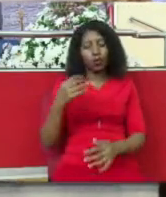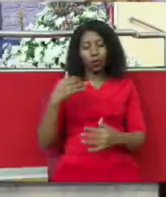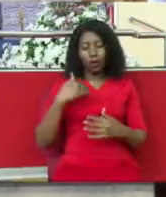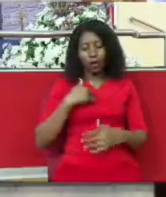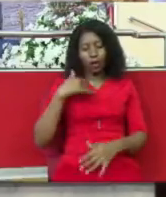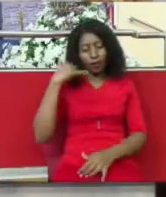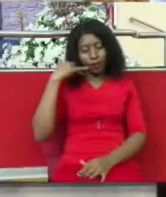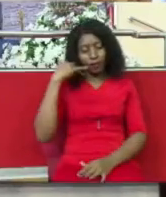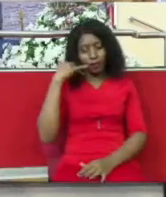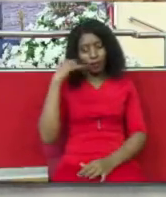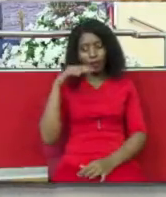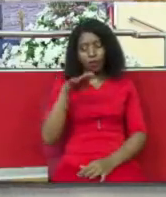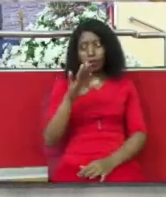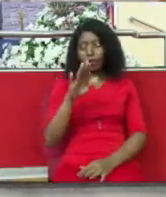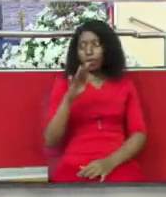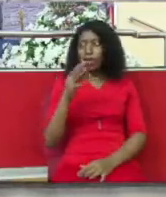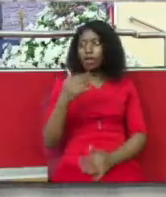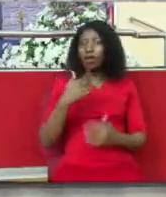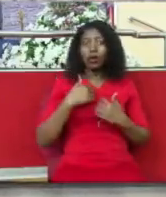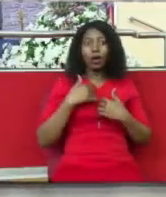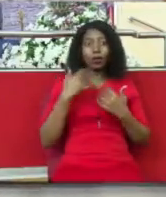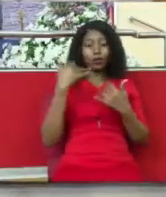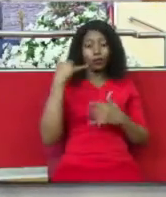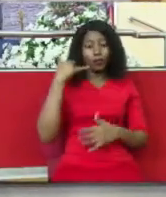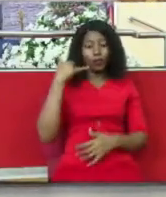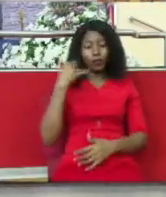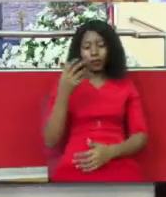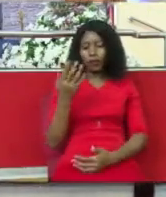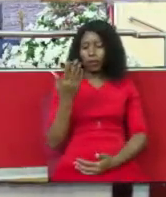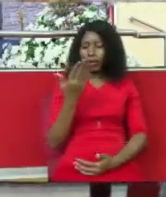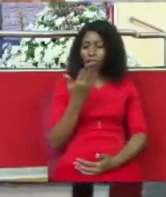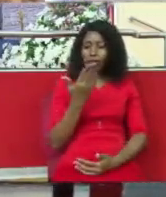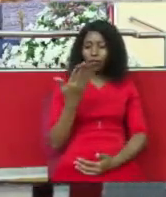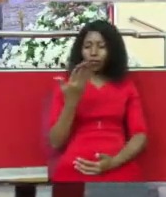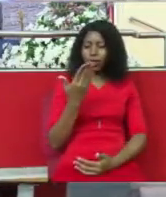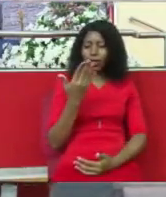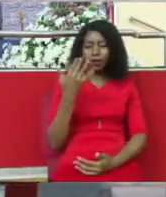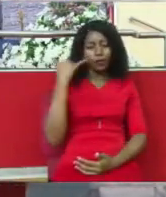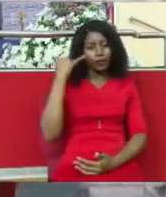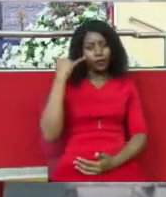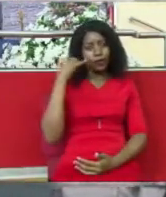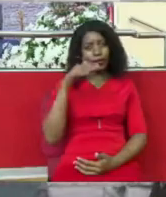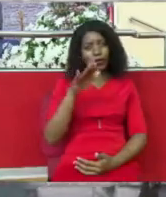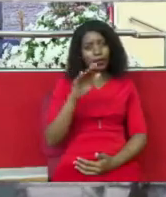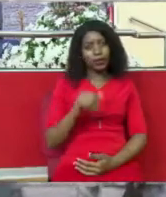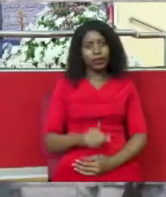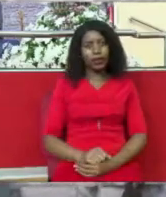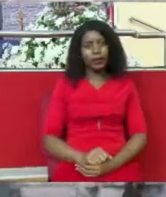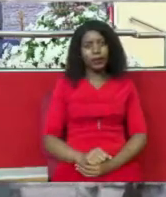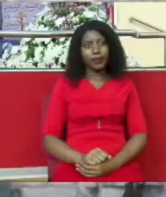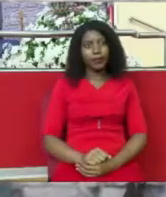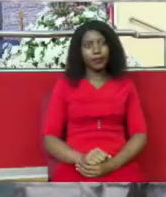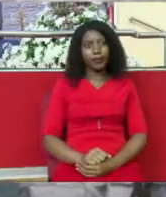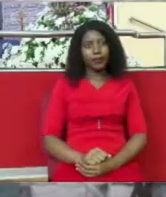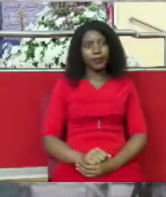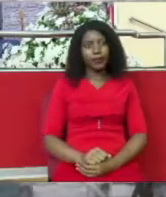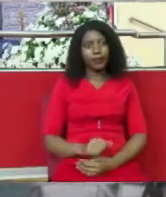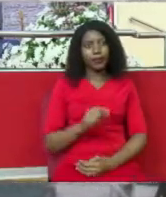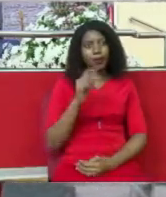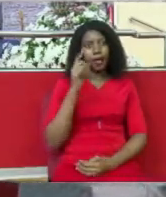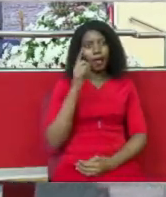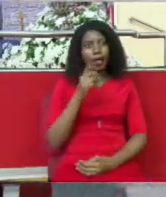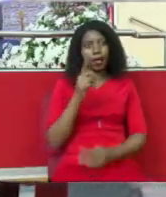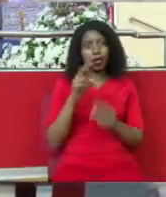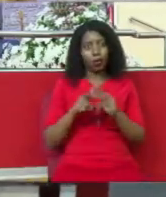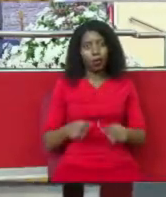simu yako hivyo. Si tumezishika. Look at it critically. Angalia simu yako kwa kina. Do you value your family so